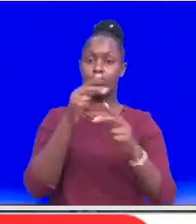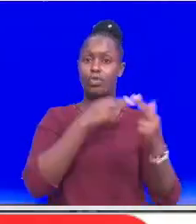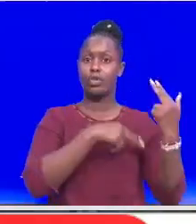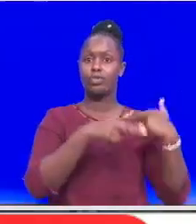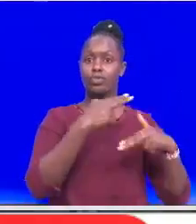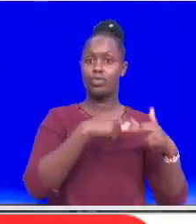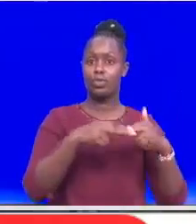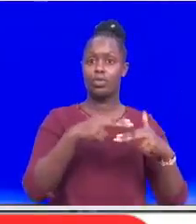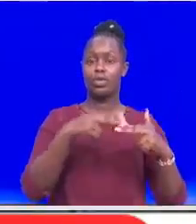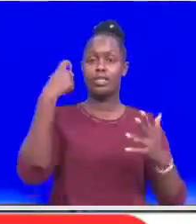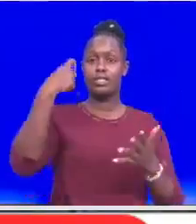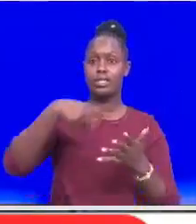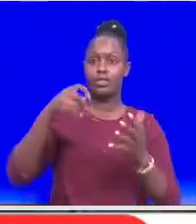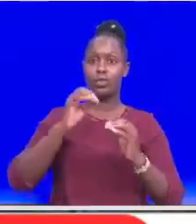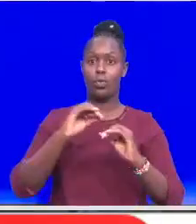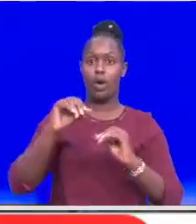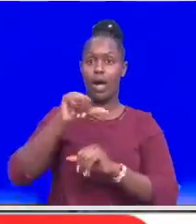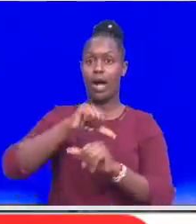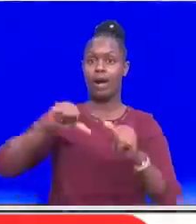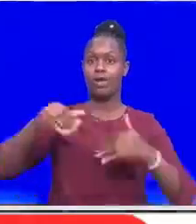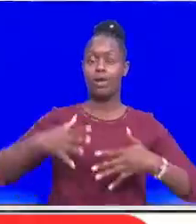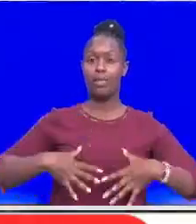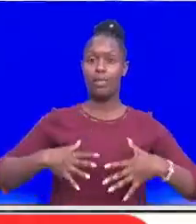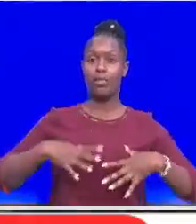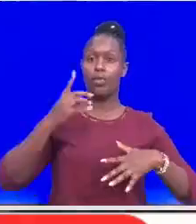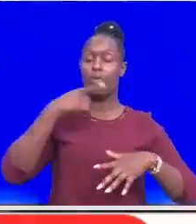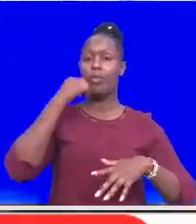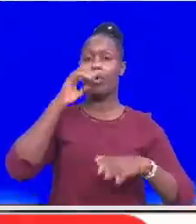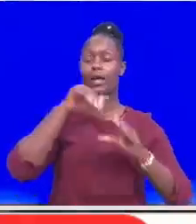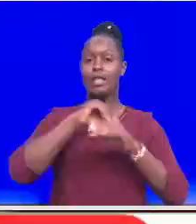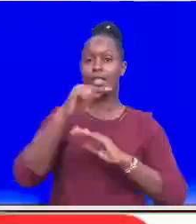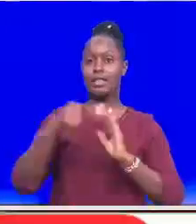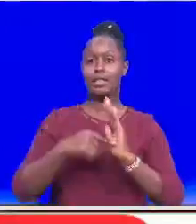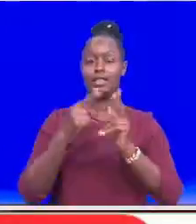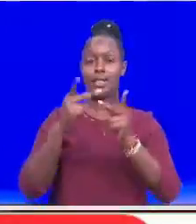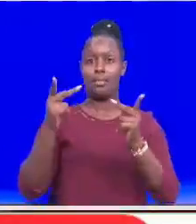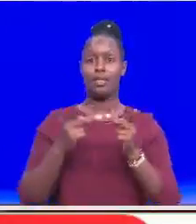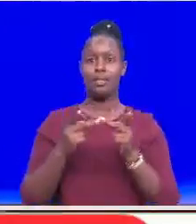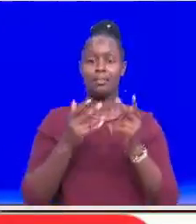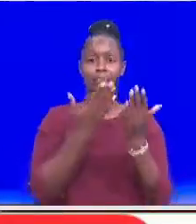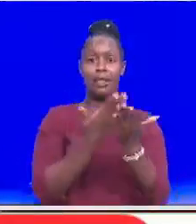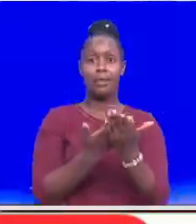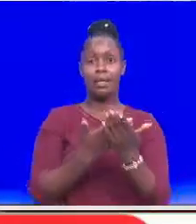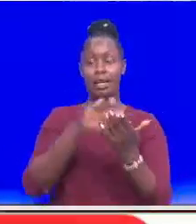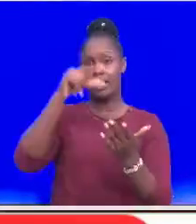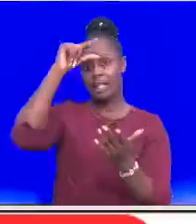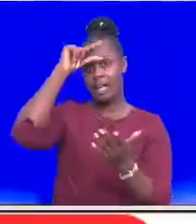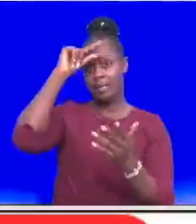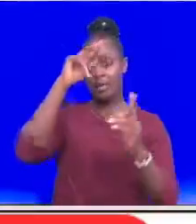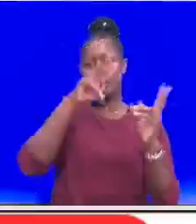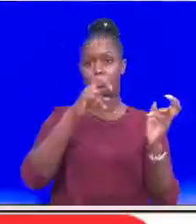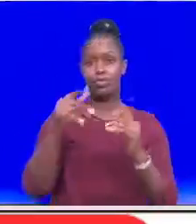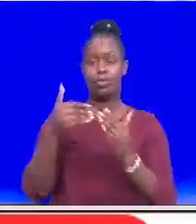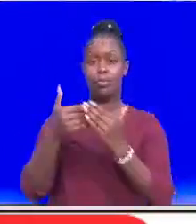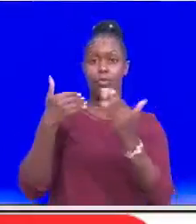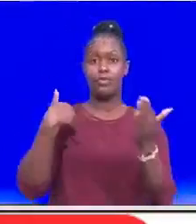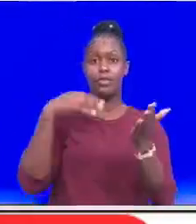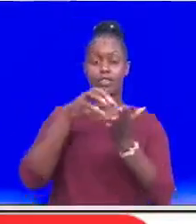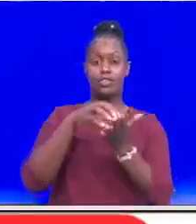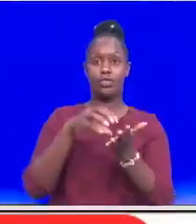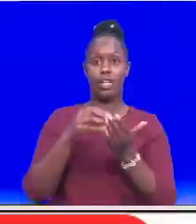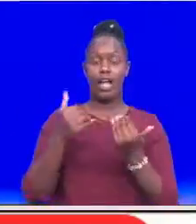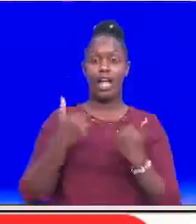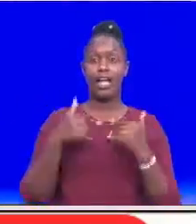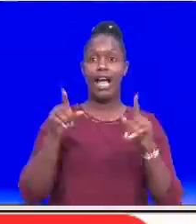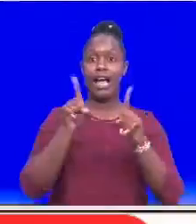injustices around people who were displaced. The residents have pleaded with the government to address the border issues before the situation worsens, as